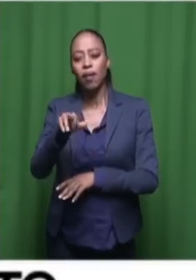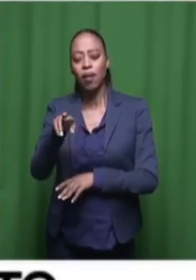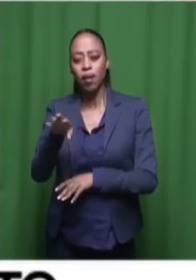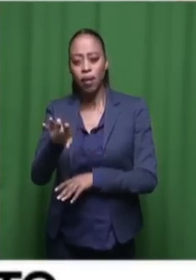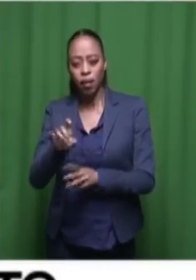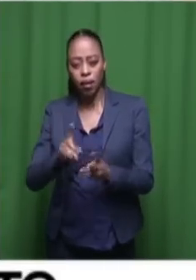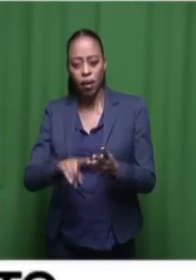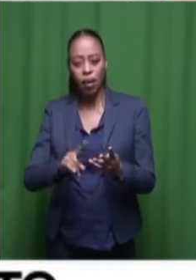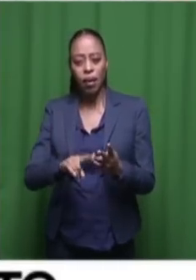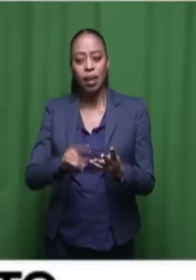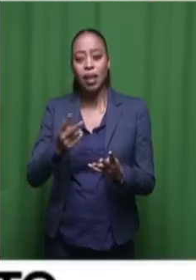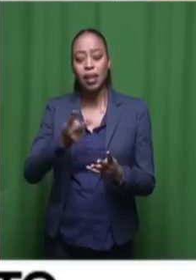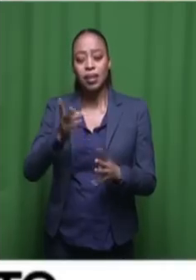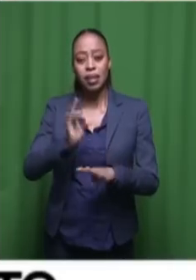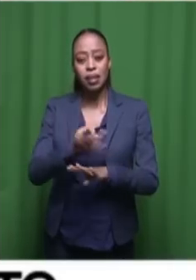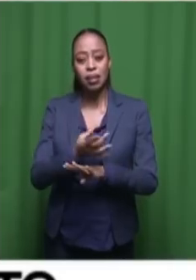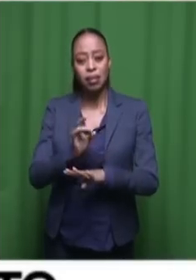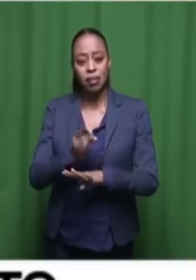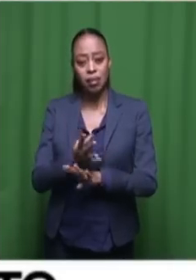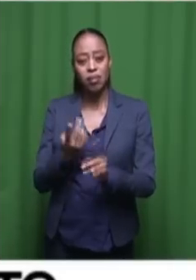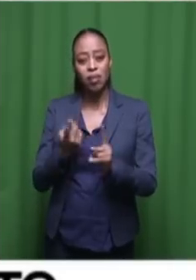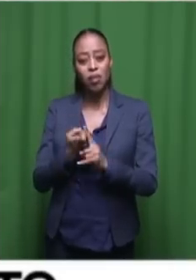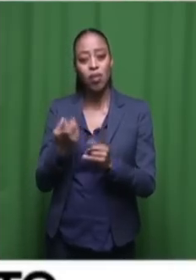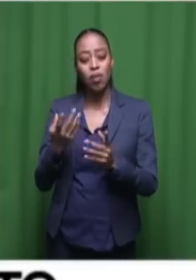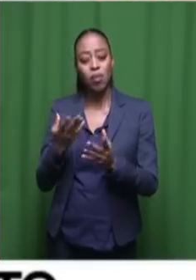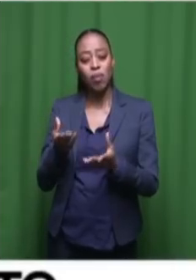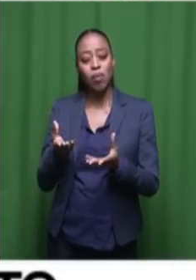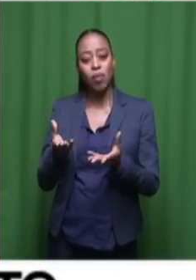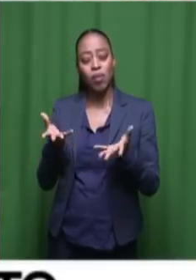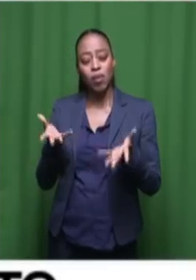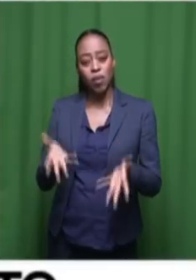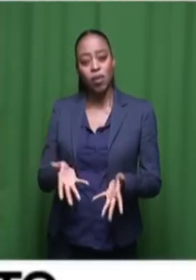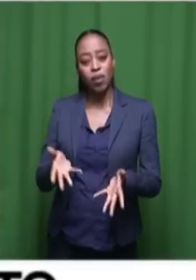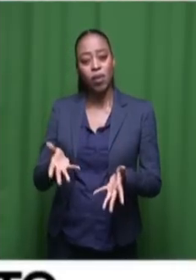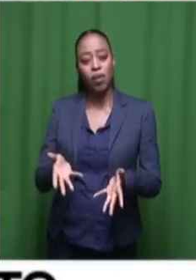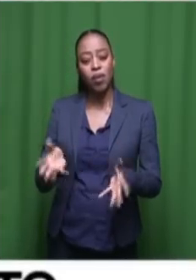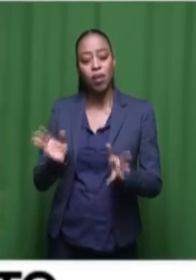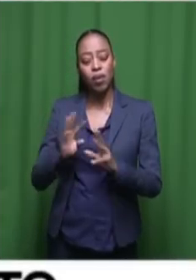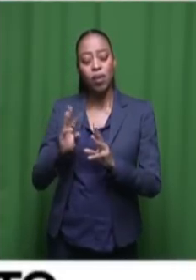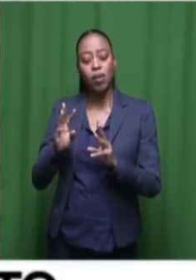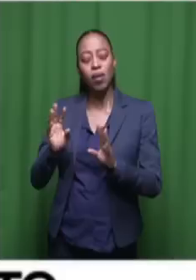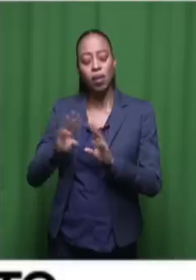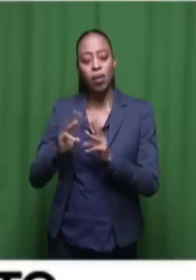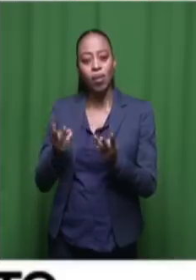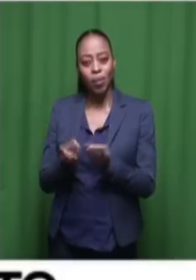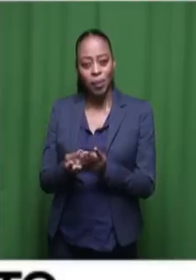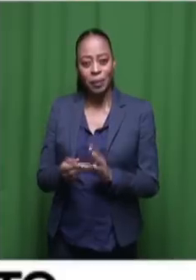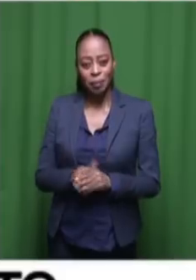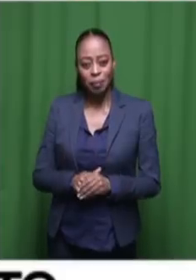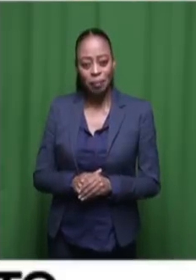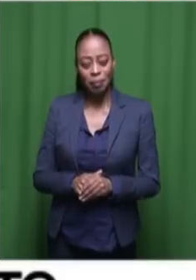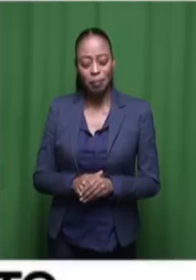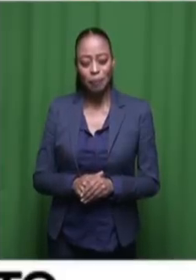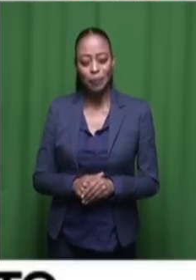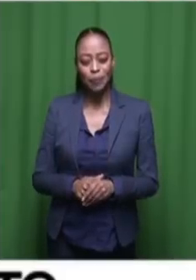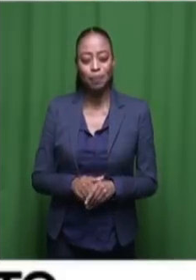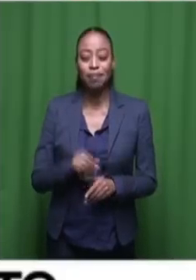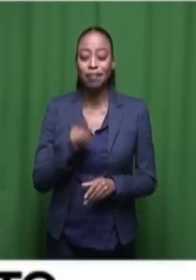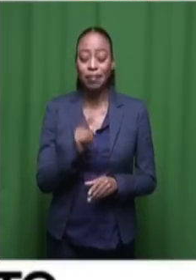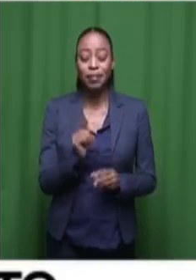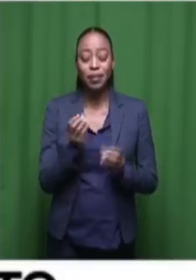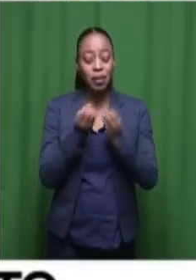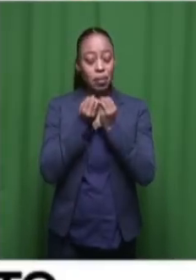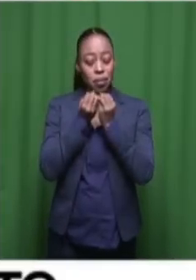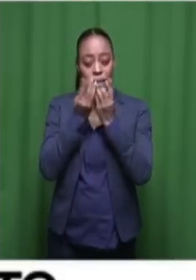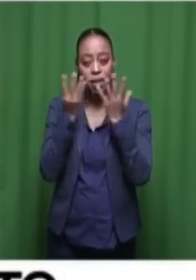second diamond that was cut from the largest diamond in the world. And this is a very impressive crown in